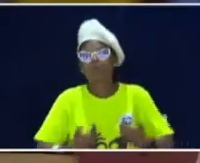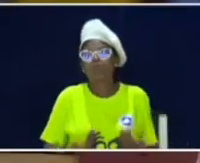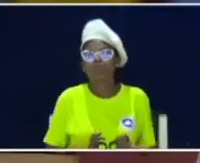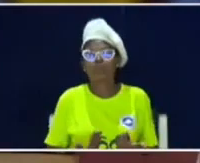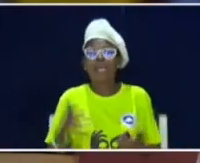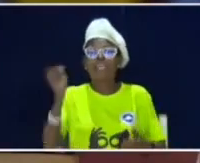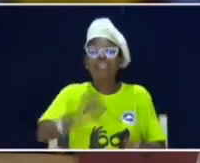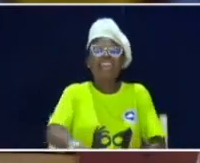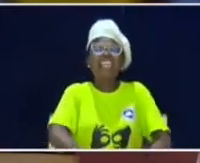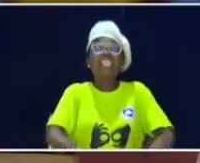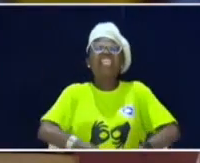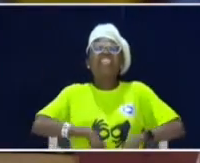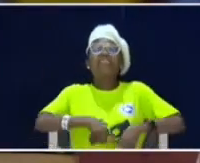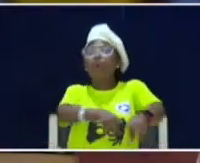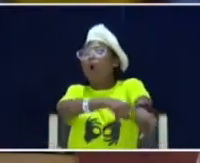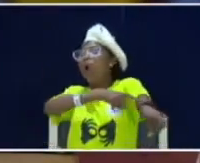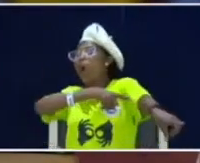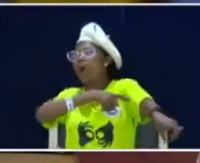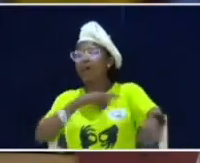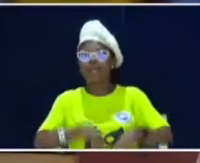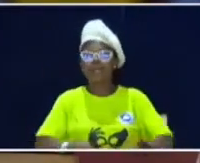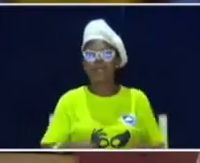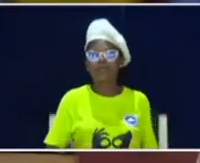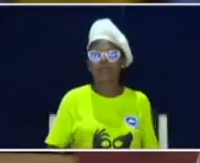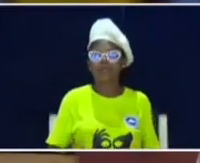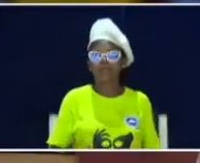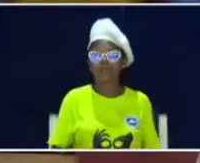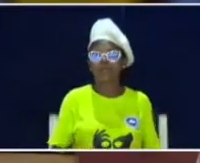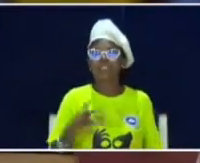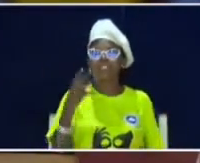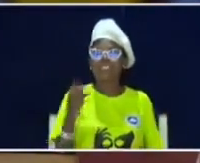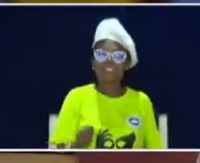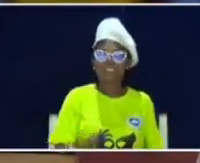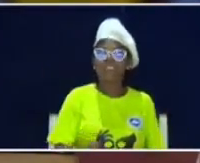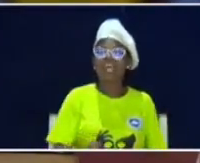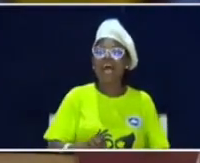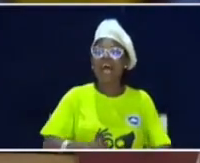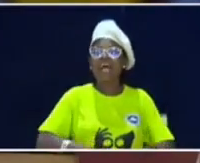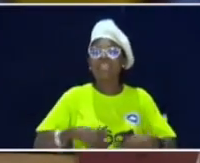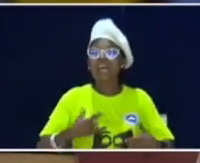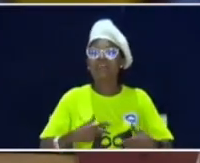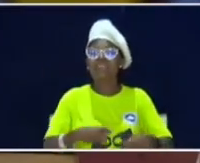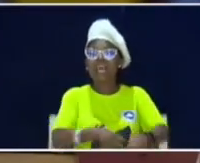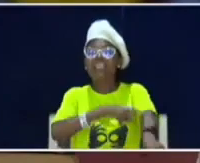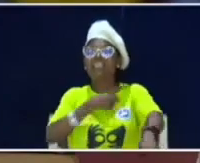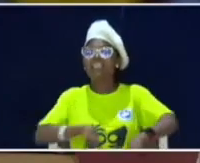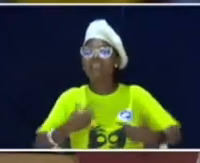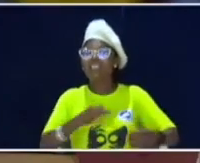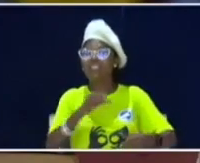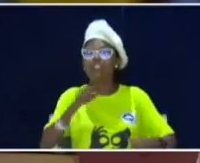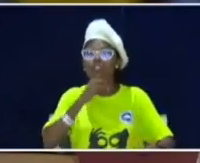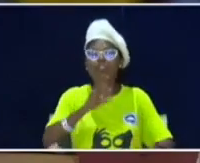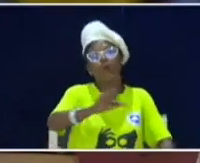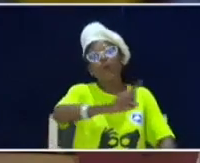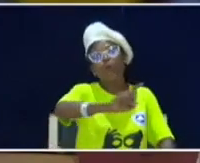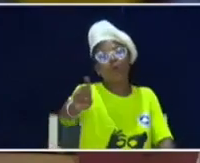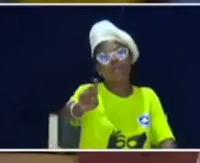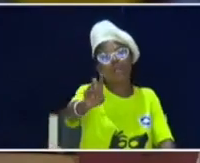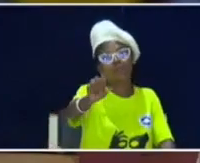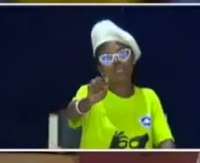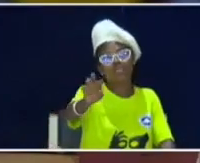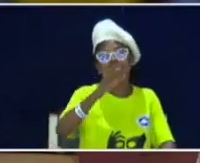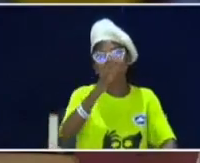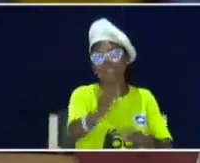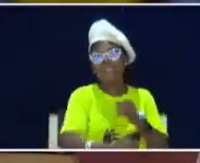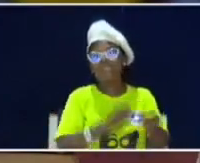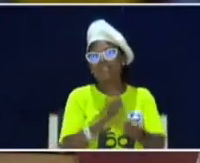The lifespan of an eagle is 120 years because of the kind of food they eat. Jeremiah chapter 15,